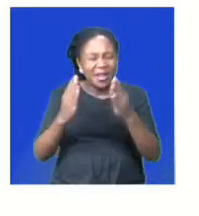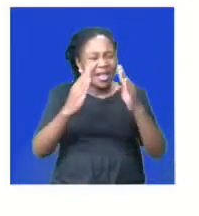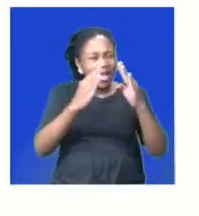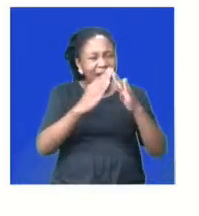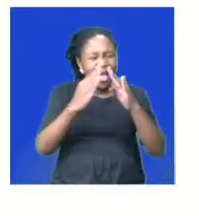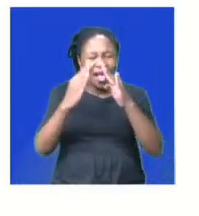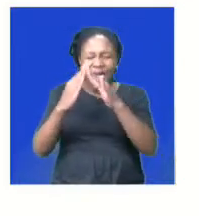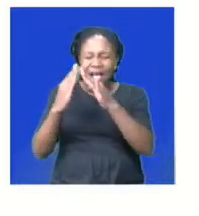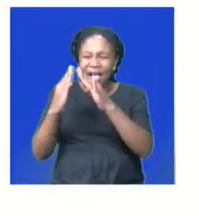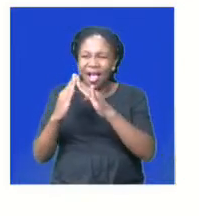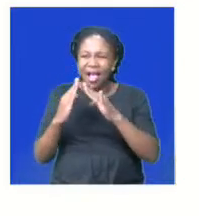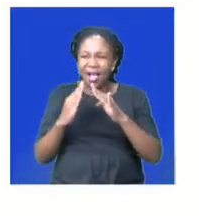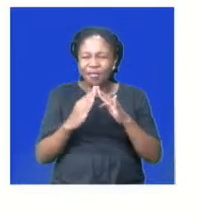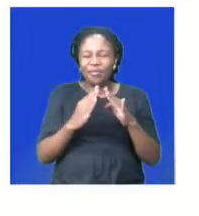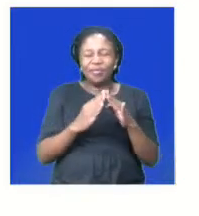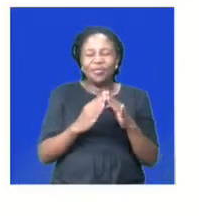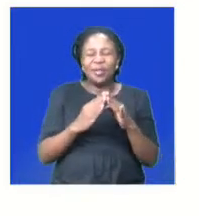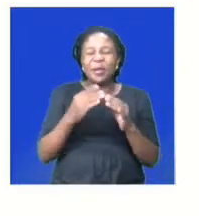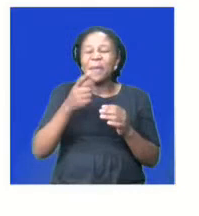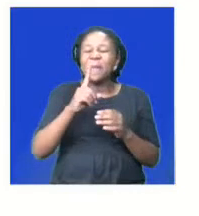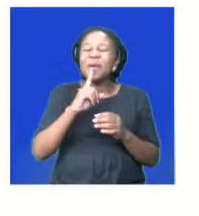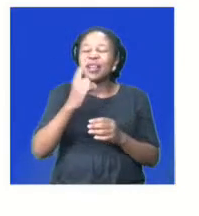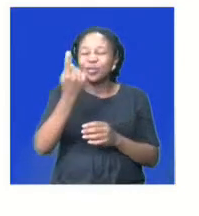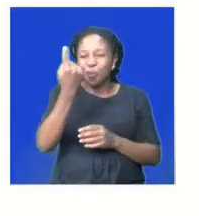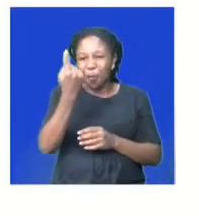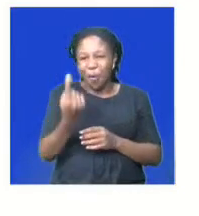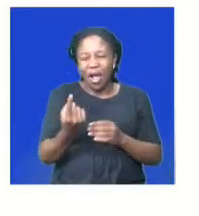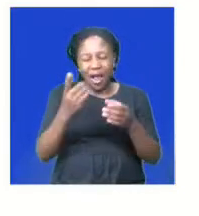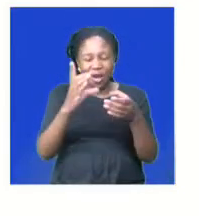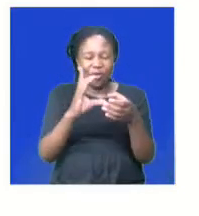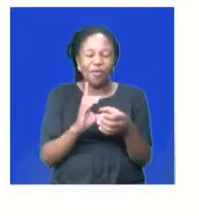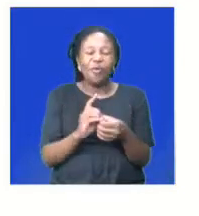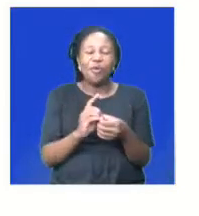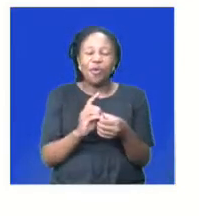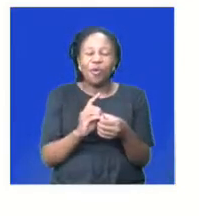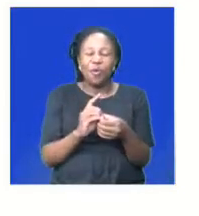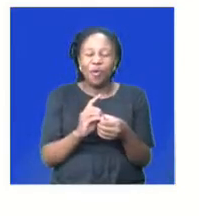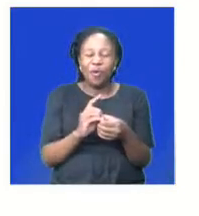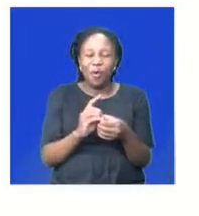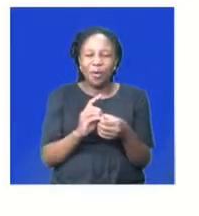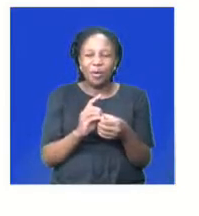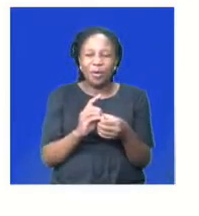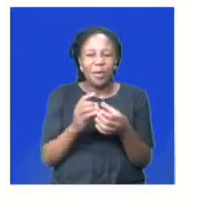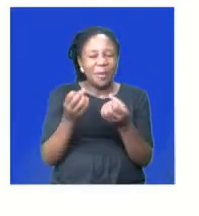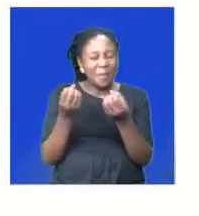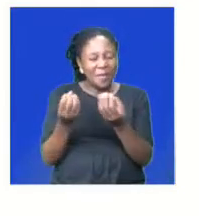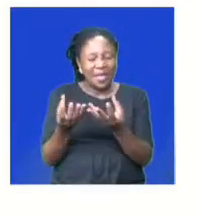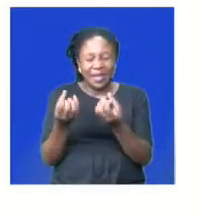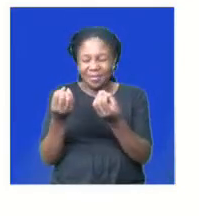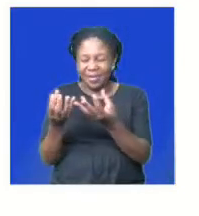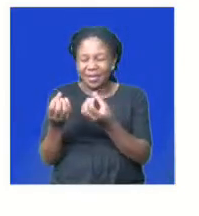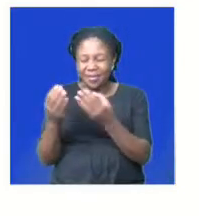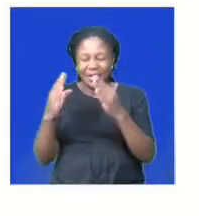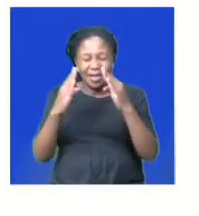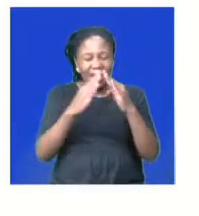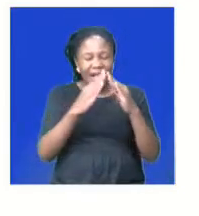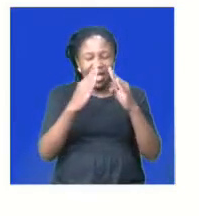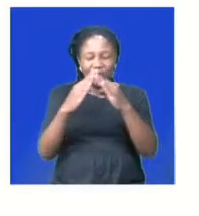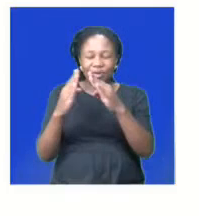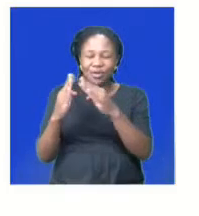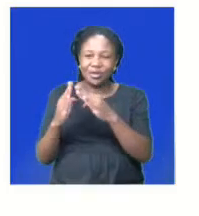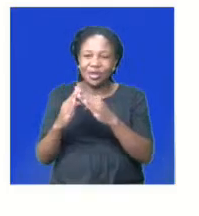In one home. Many houses in one home. That's